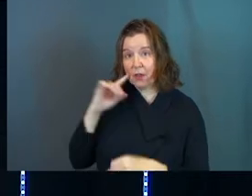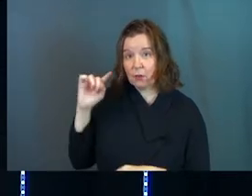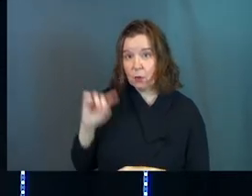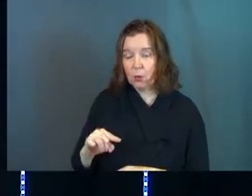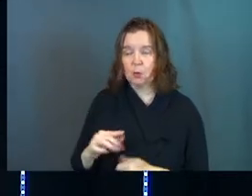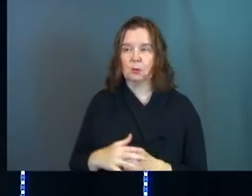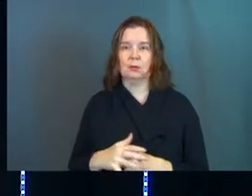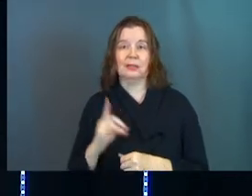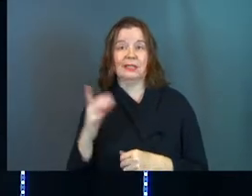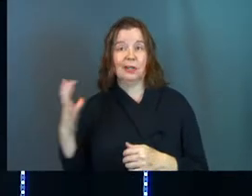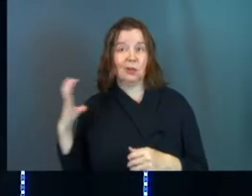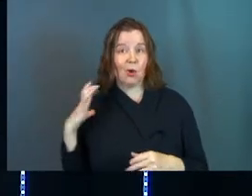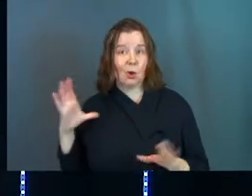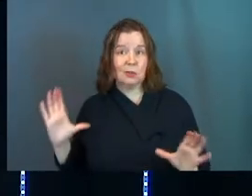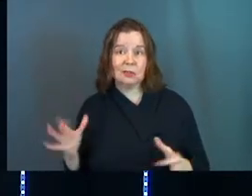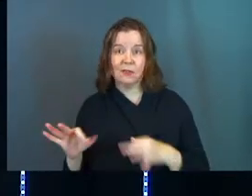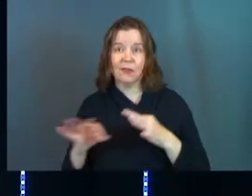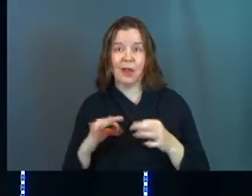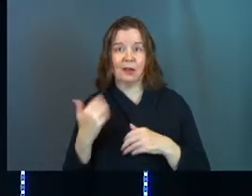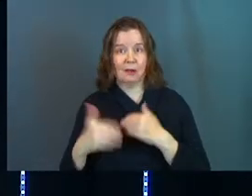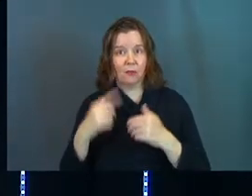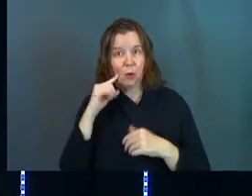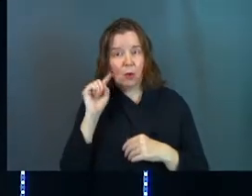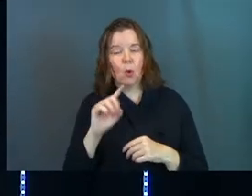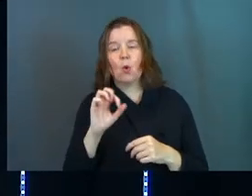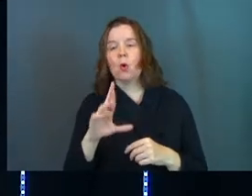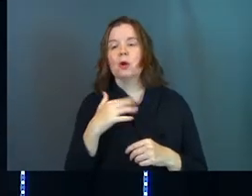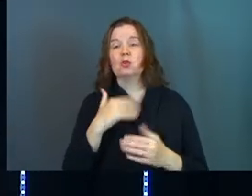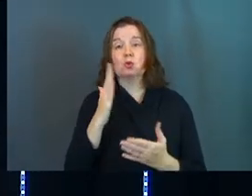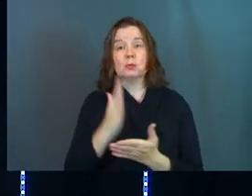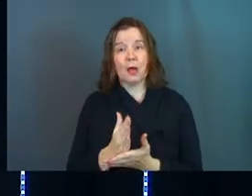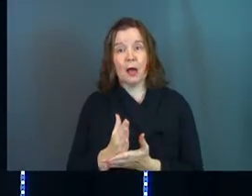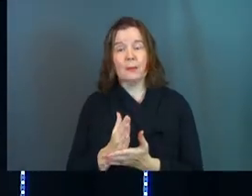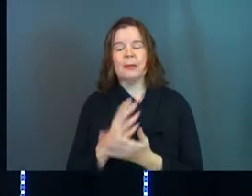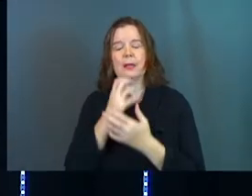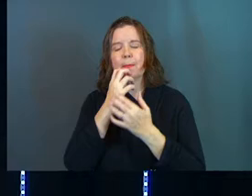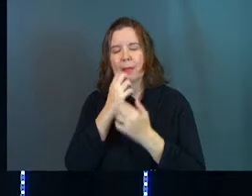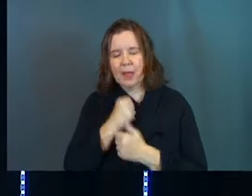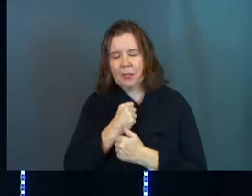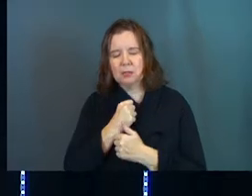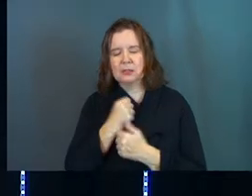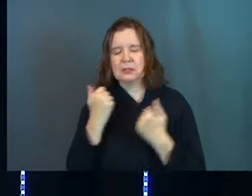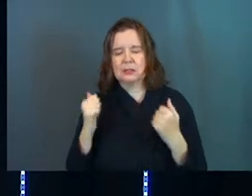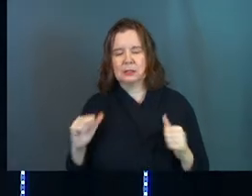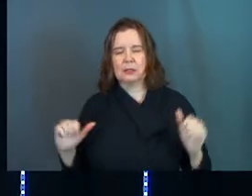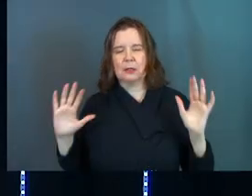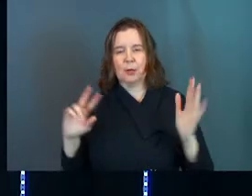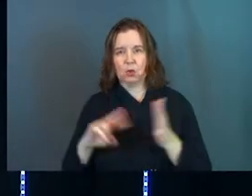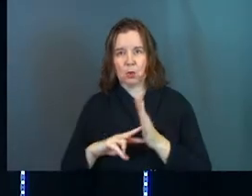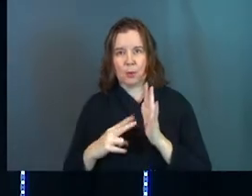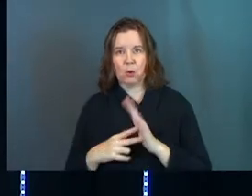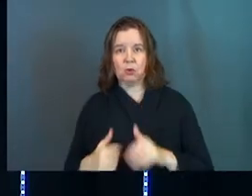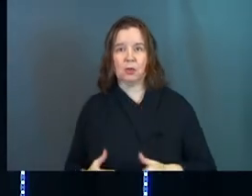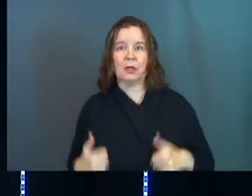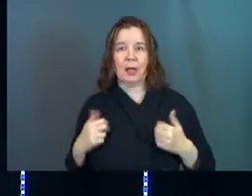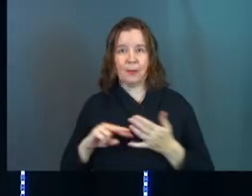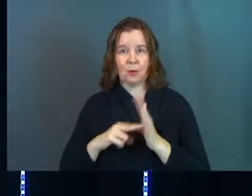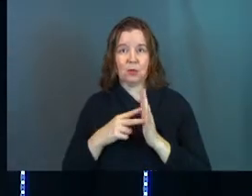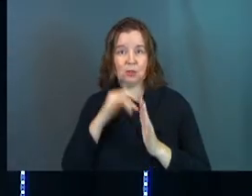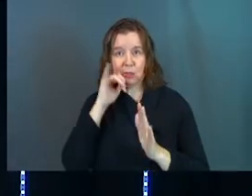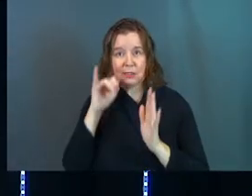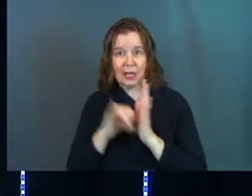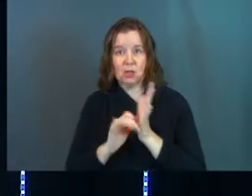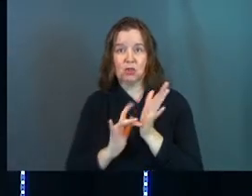define it for you? Did a coach define it along the way for you? Or did you stop and passionately submit your purpose, your life purpose,